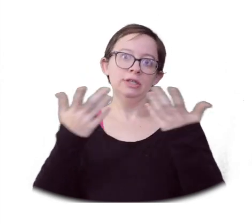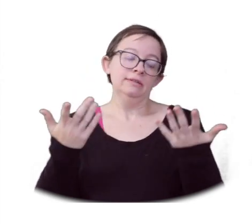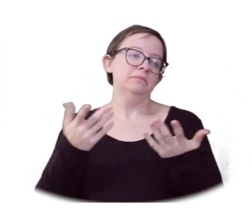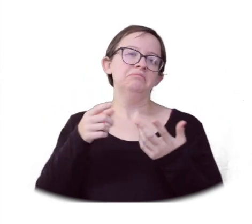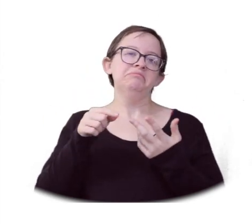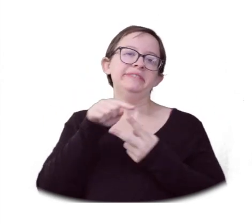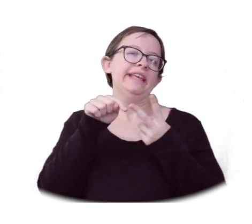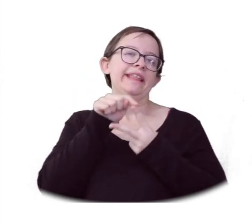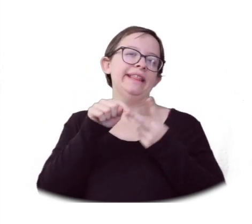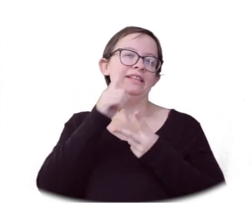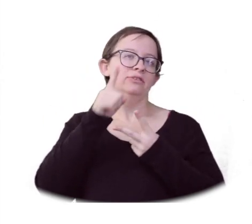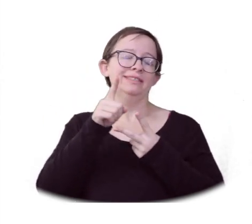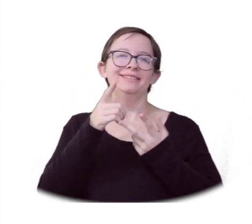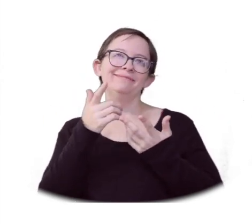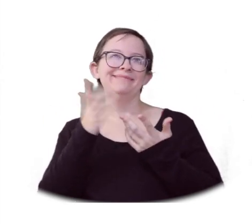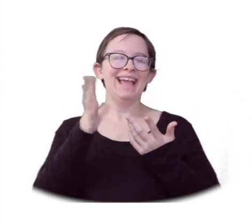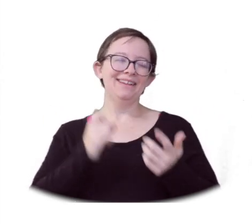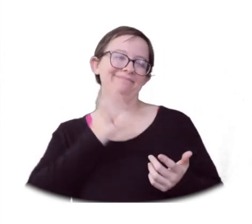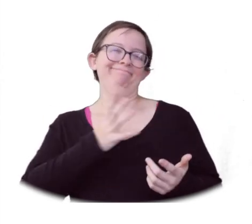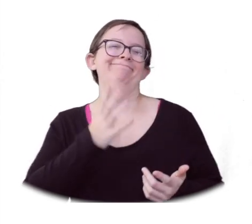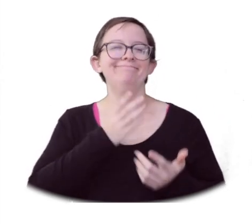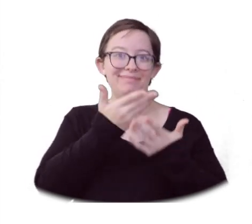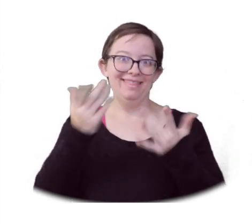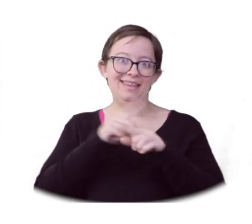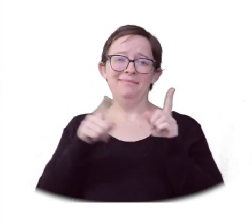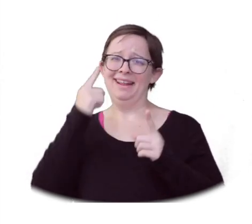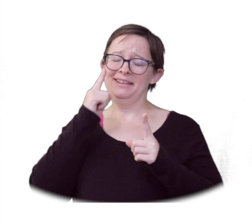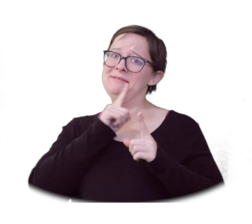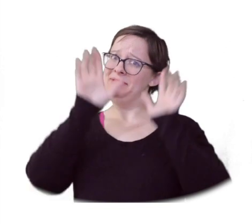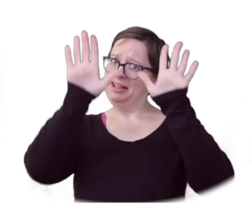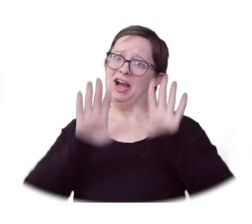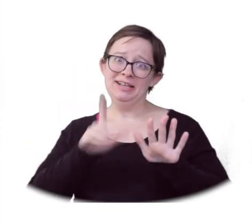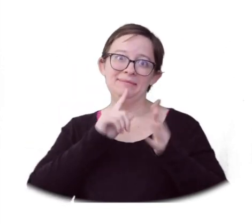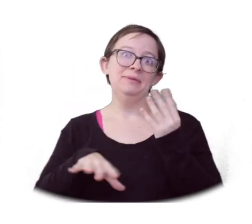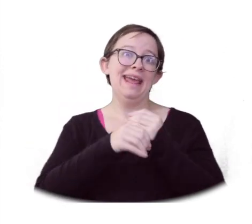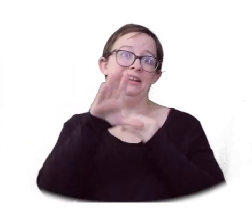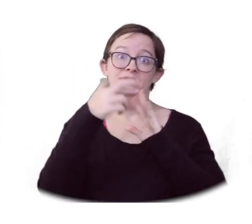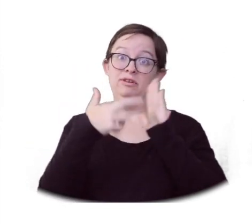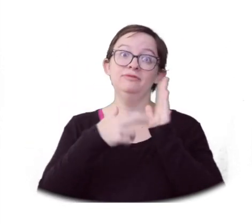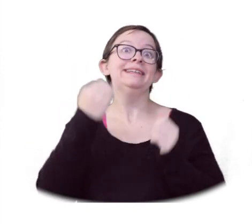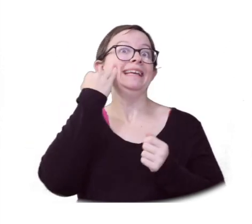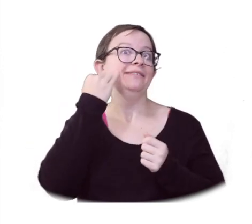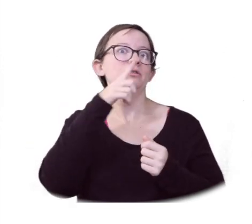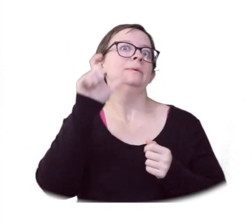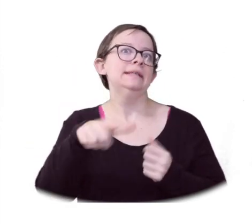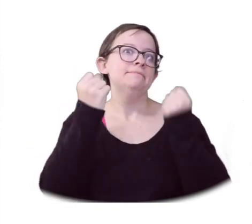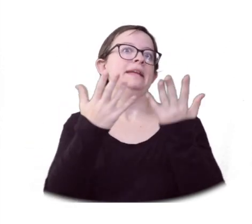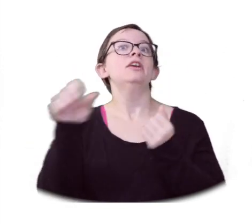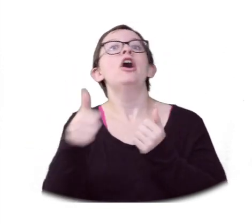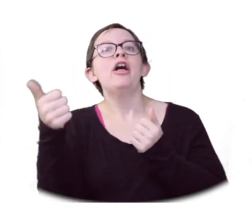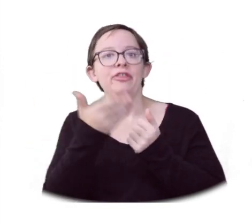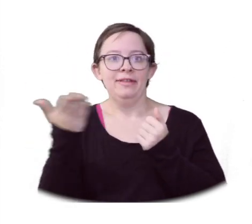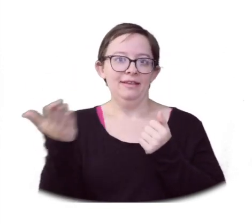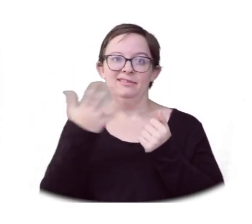first. So these are just really, it's kind of a luxury item, but I think these are really great things to put on your registry if you